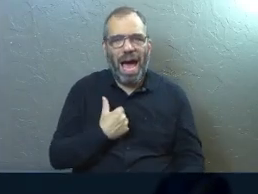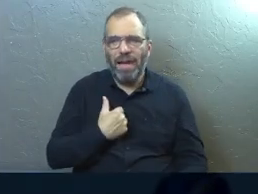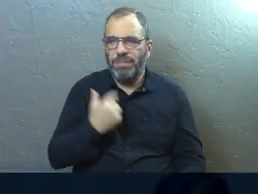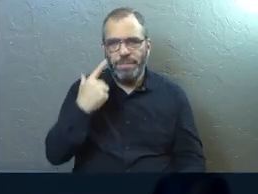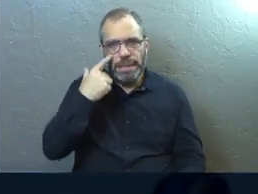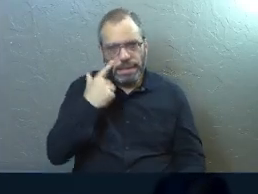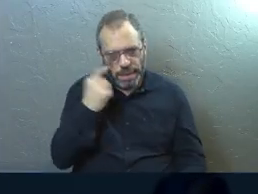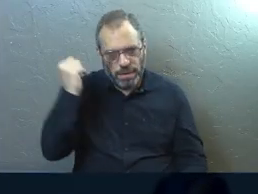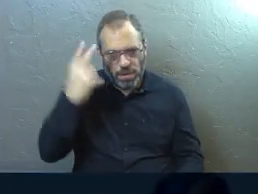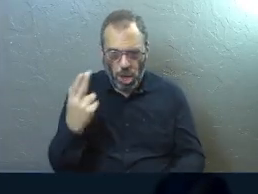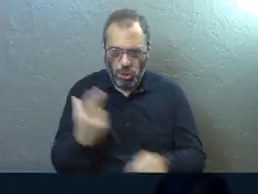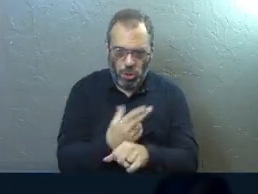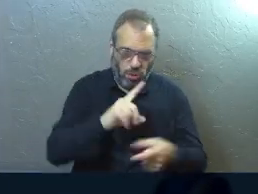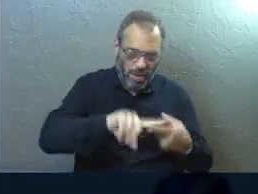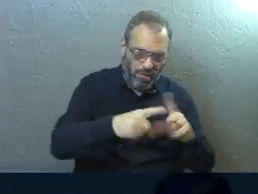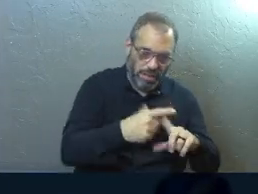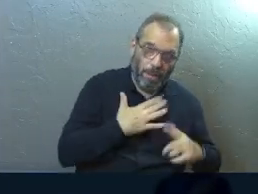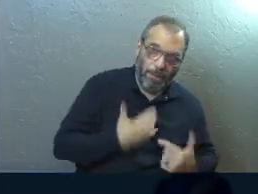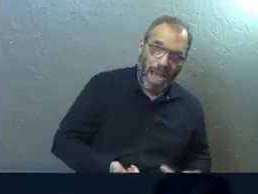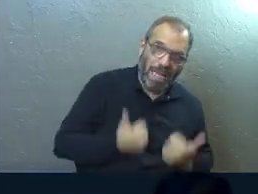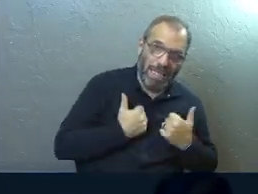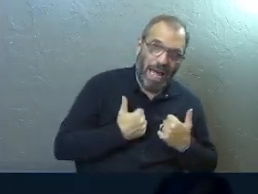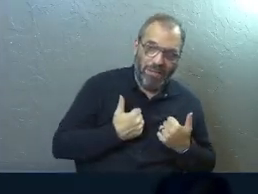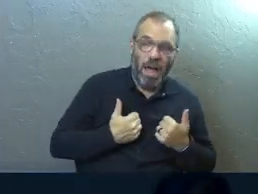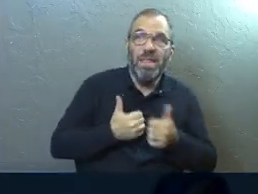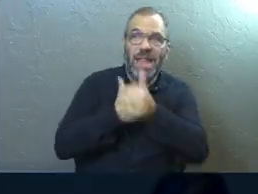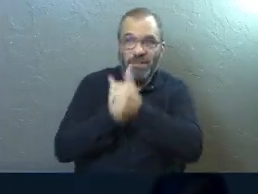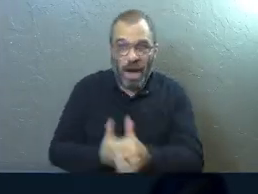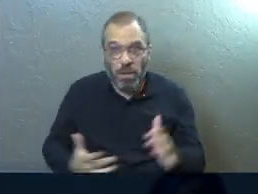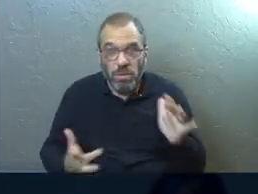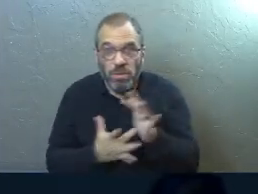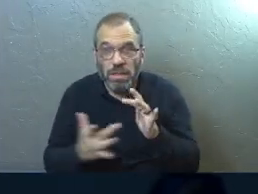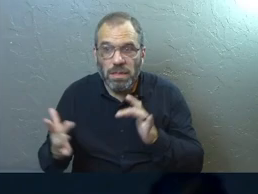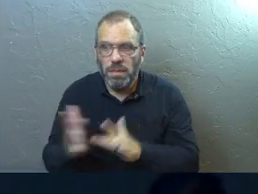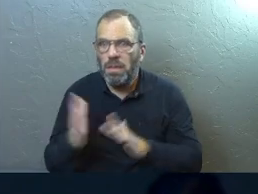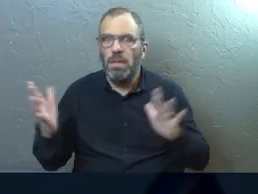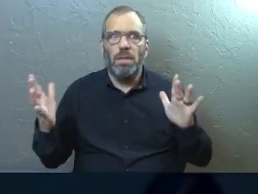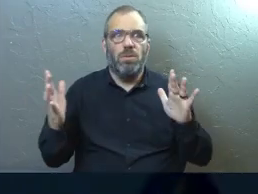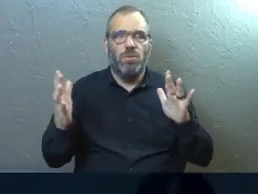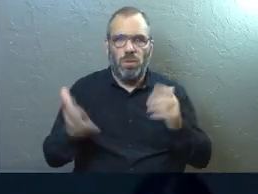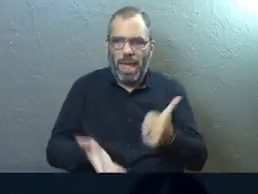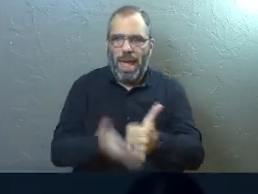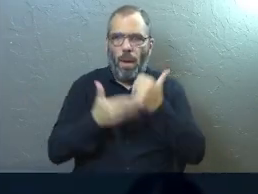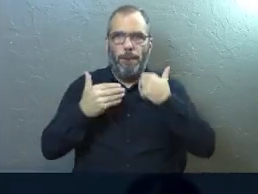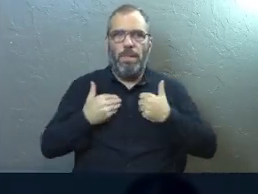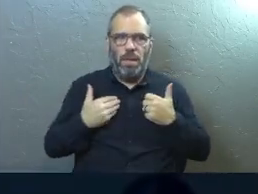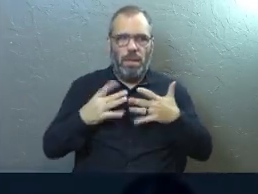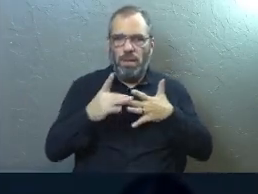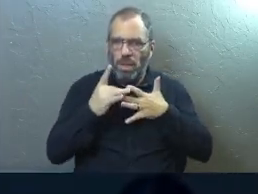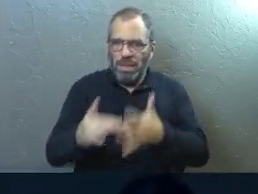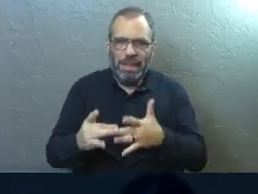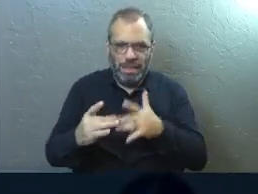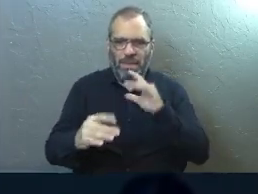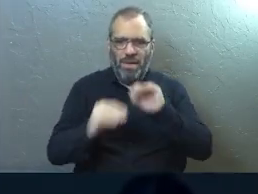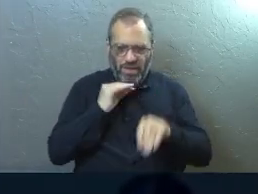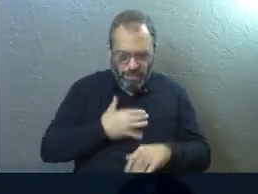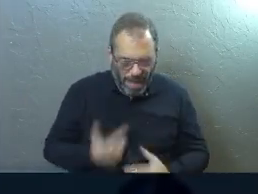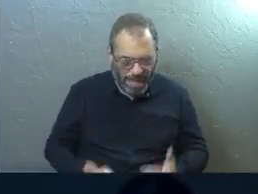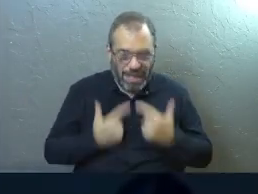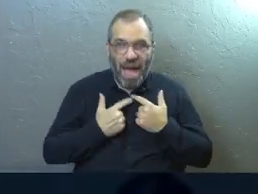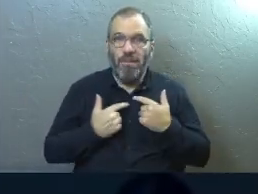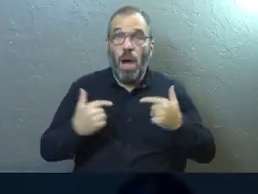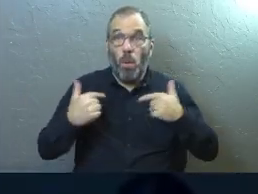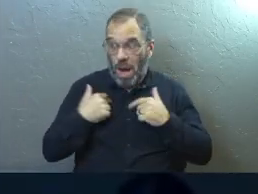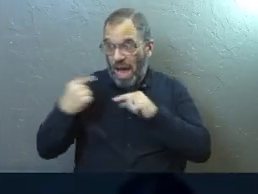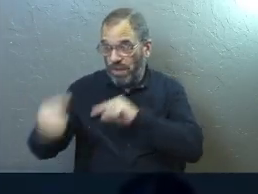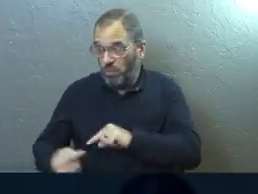watched how God has used a group of friends in my life that are also following Jesus to bring me along and to help me and to fix things in my life. And where